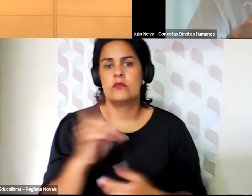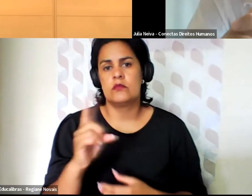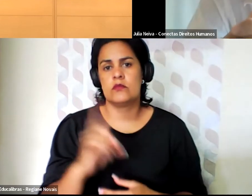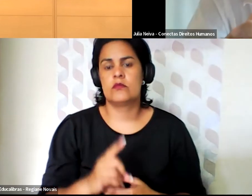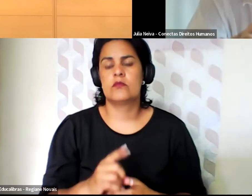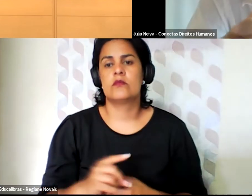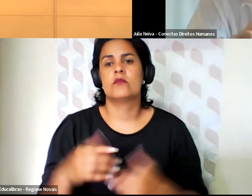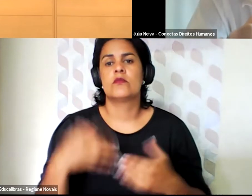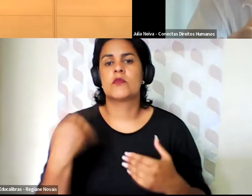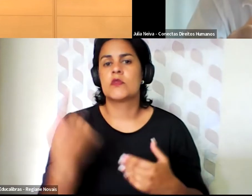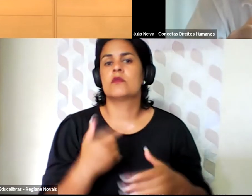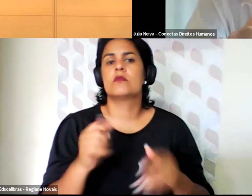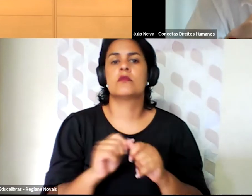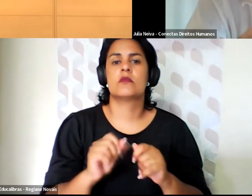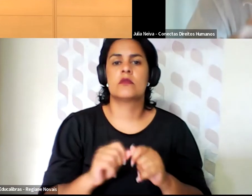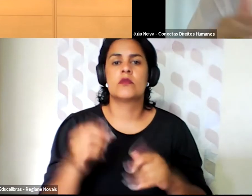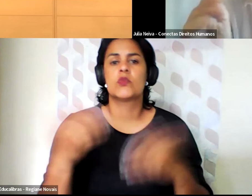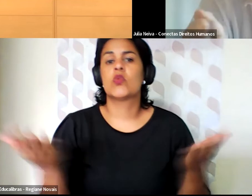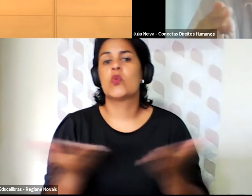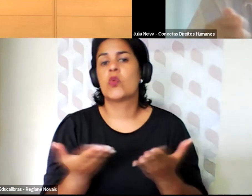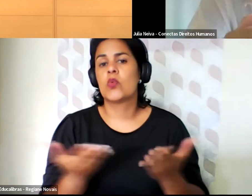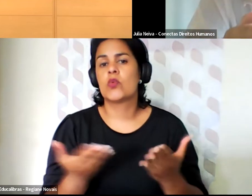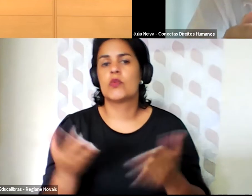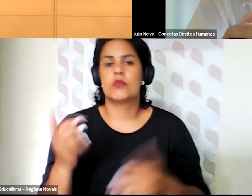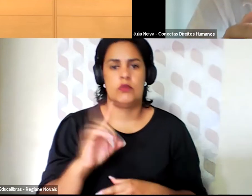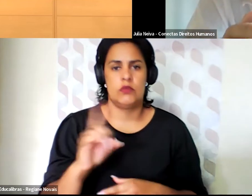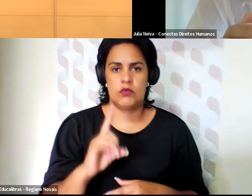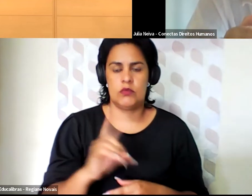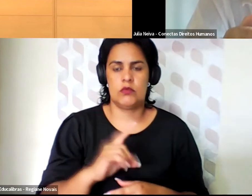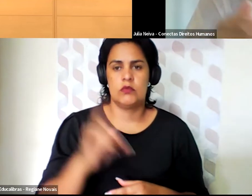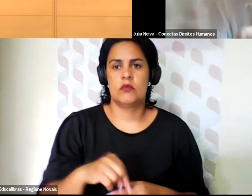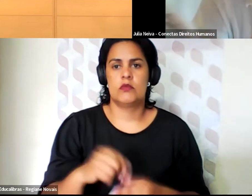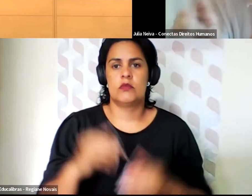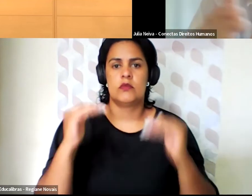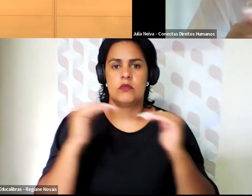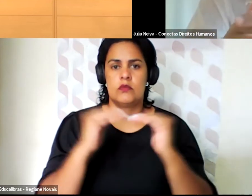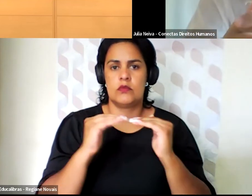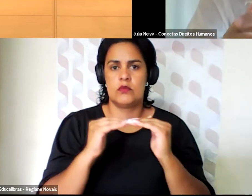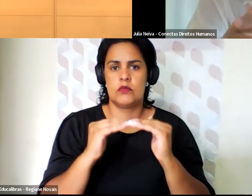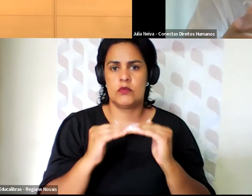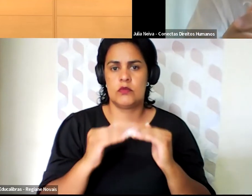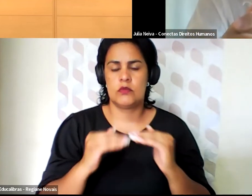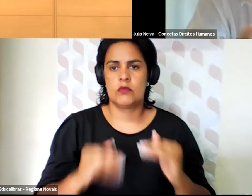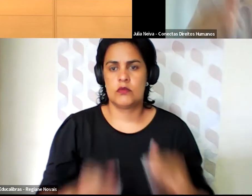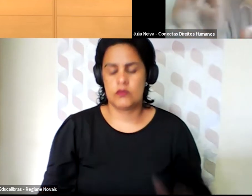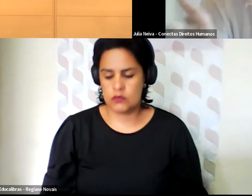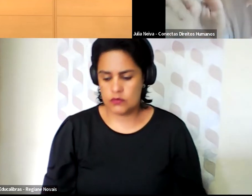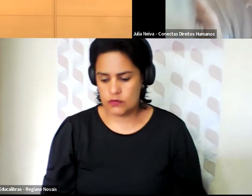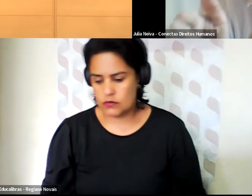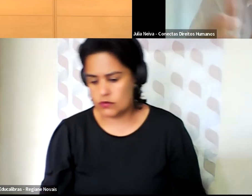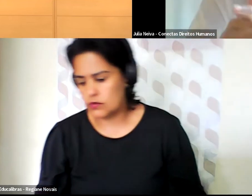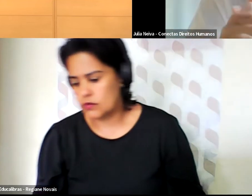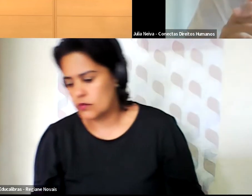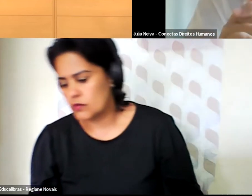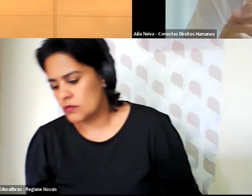is to actually understand what are the lacks of governance in Brazil, what are the problems